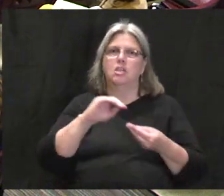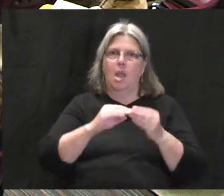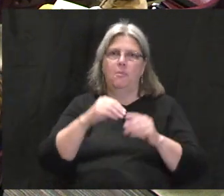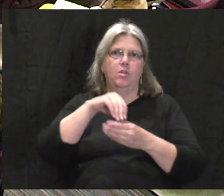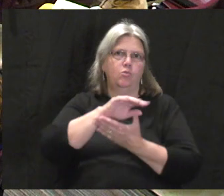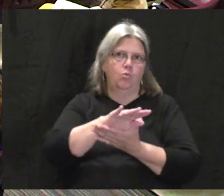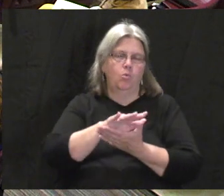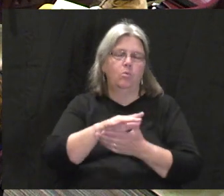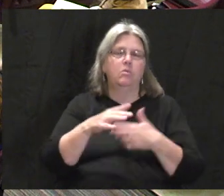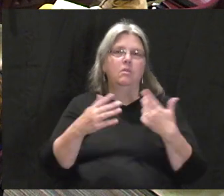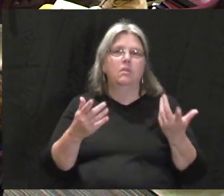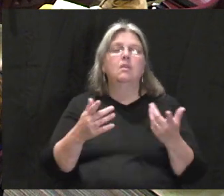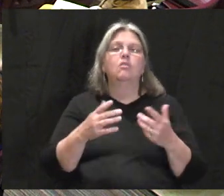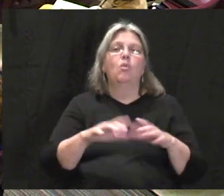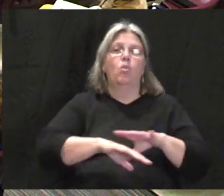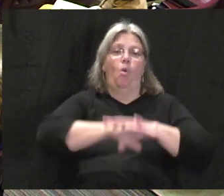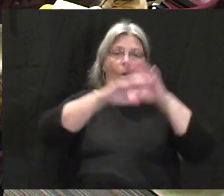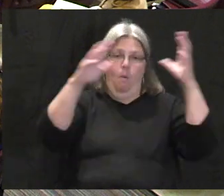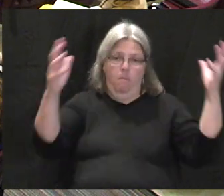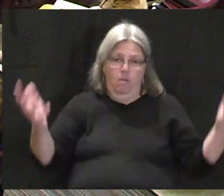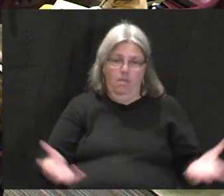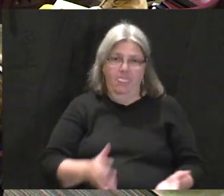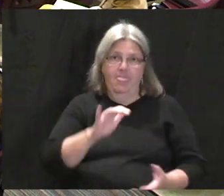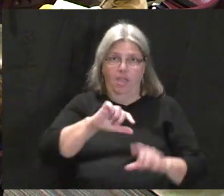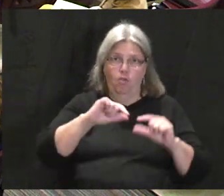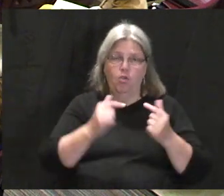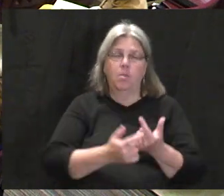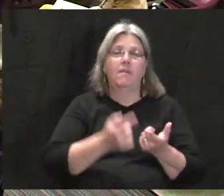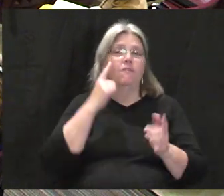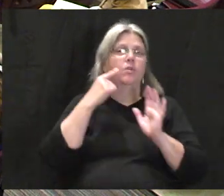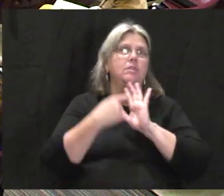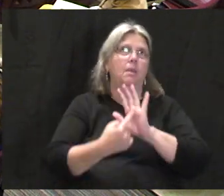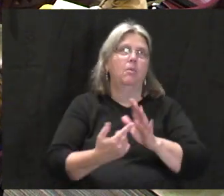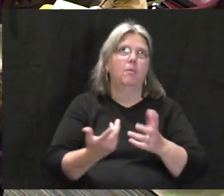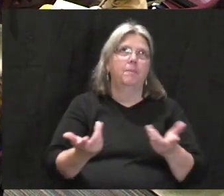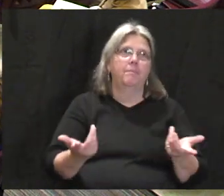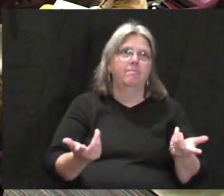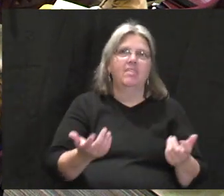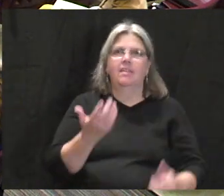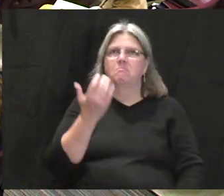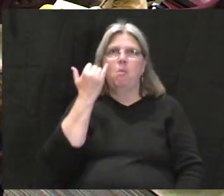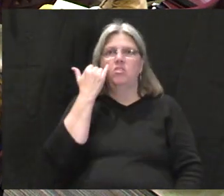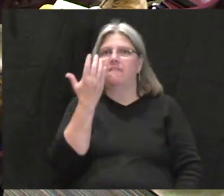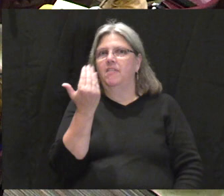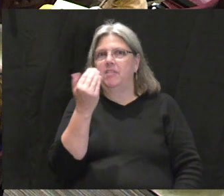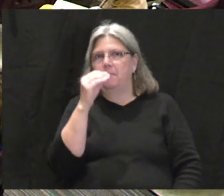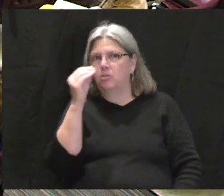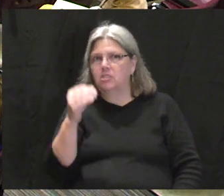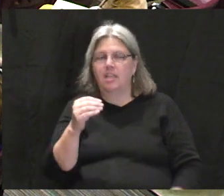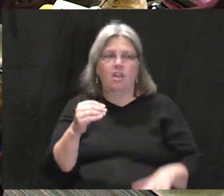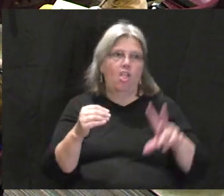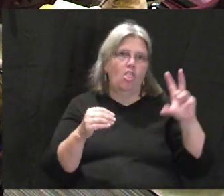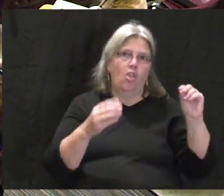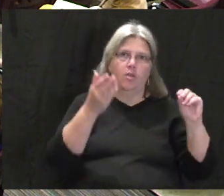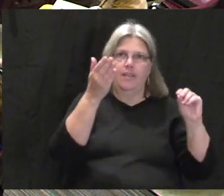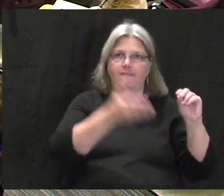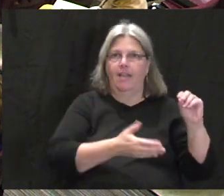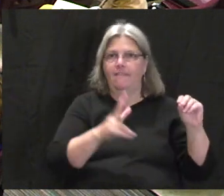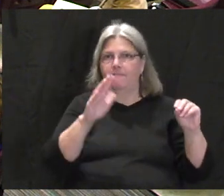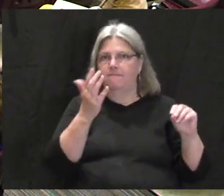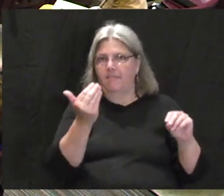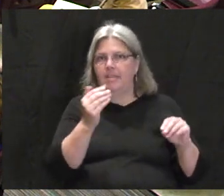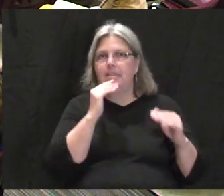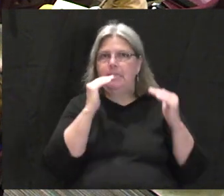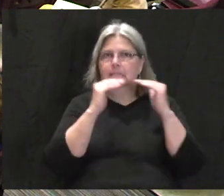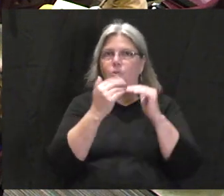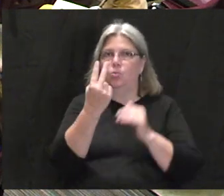overall population of that group, like my example, if it was 15%, 30 divided by 15 is 2. And we would expect to